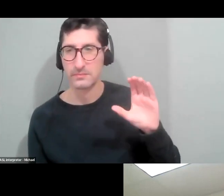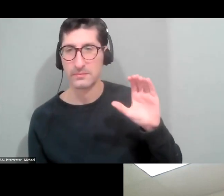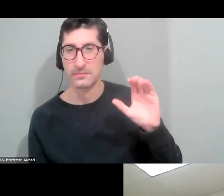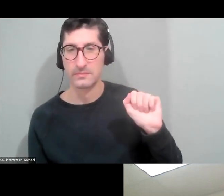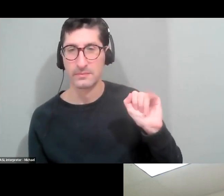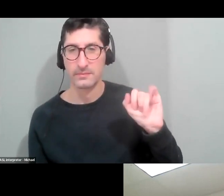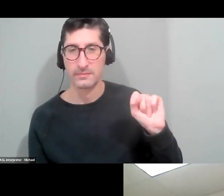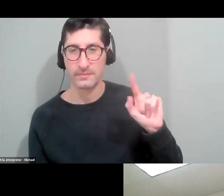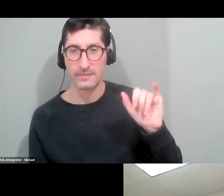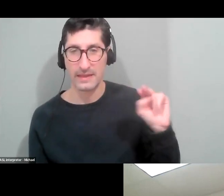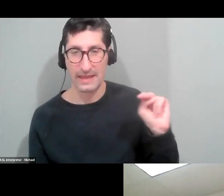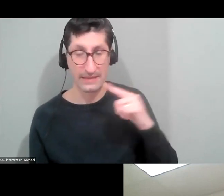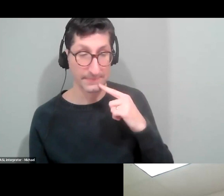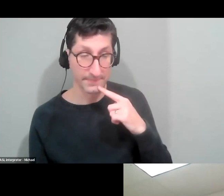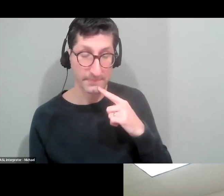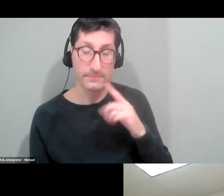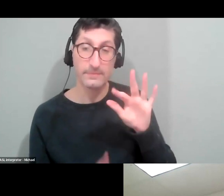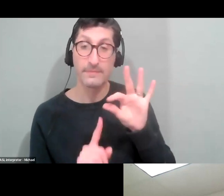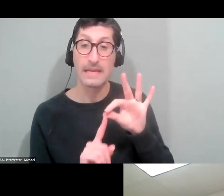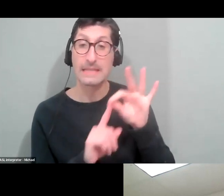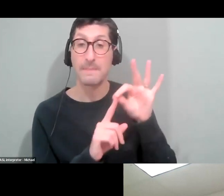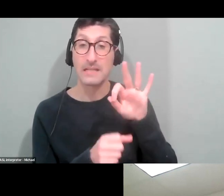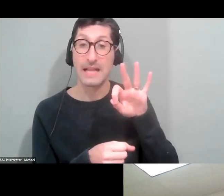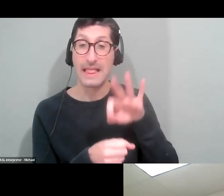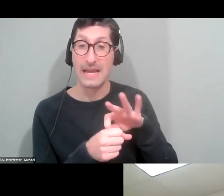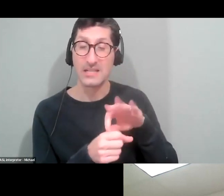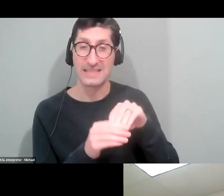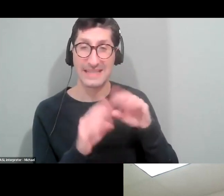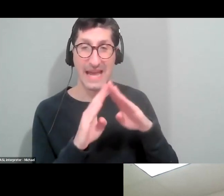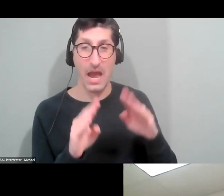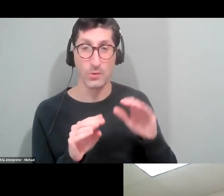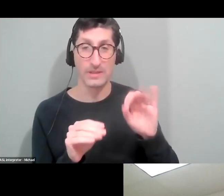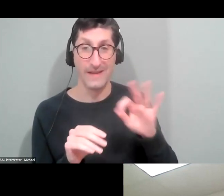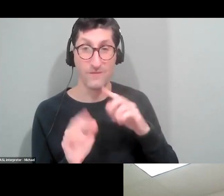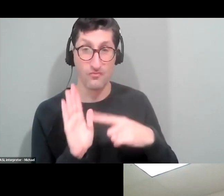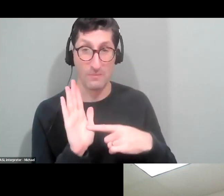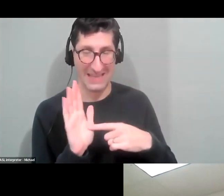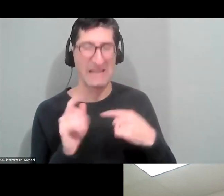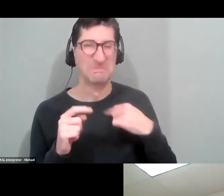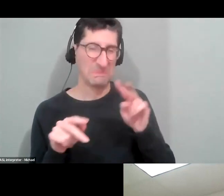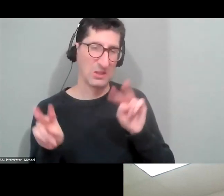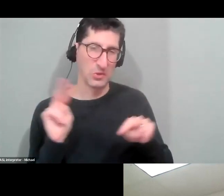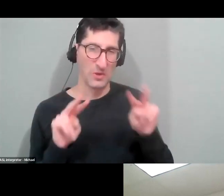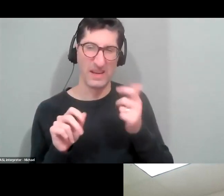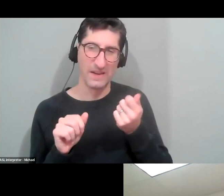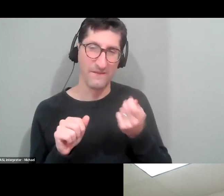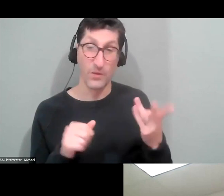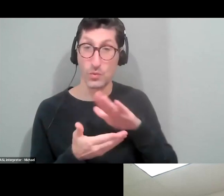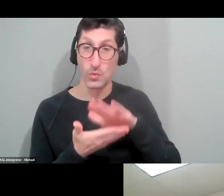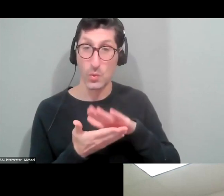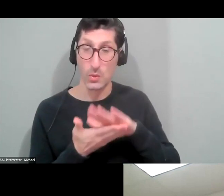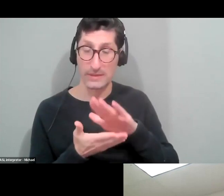of special elections in the Massachusetts House of Representatives that I surveyed a few